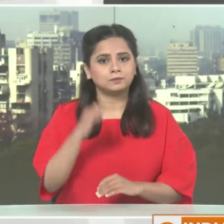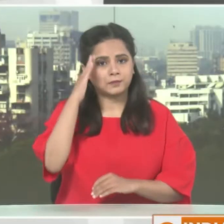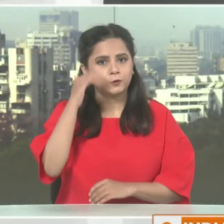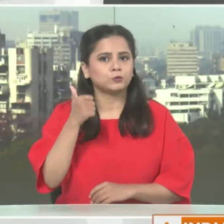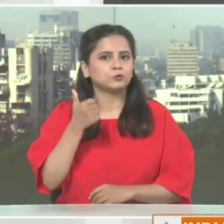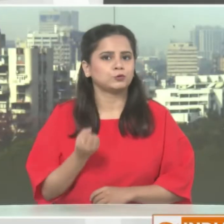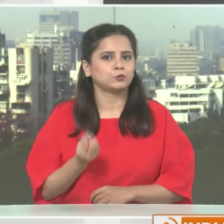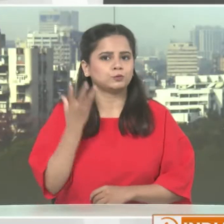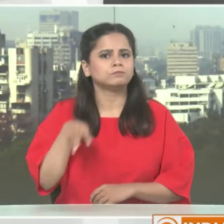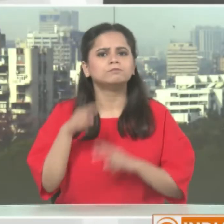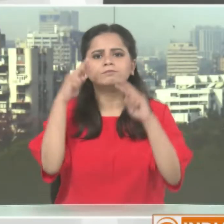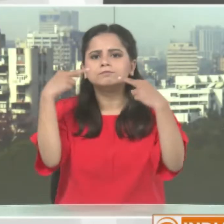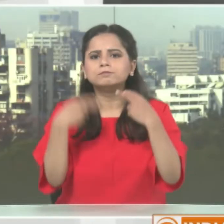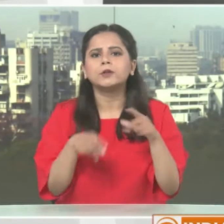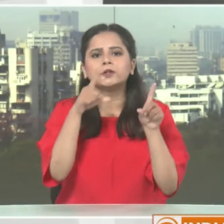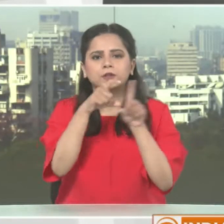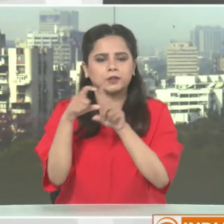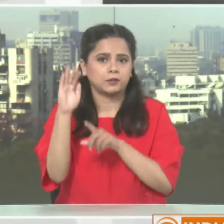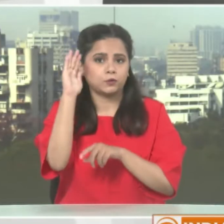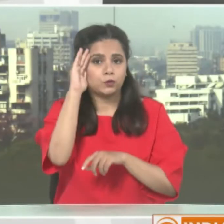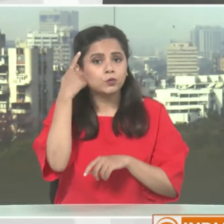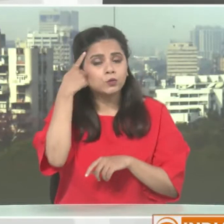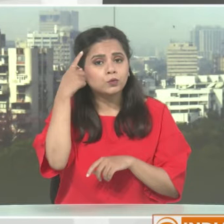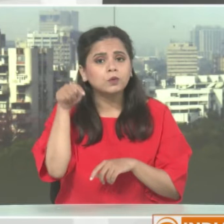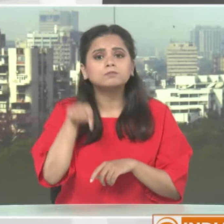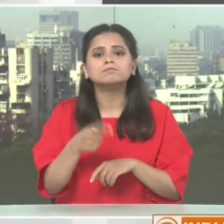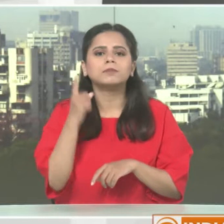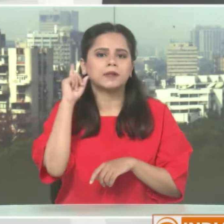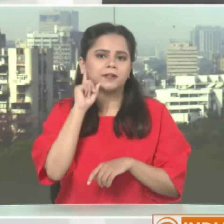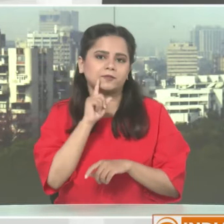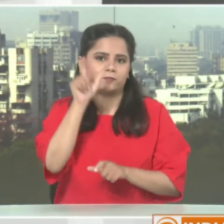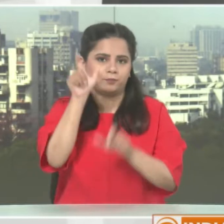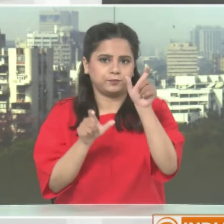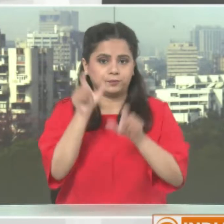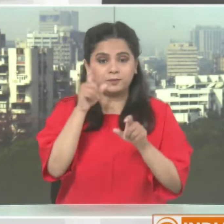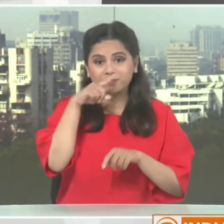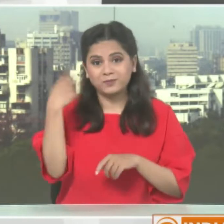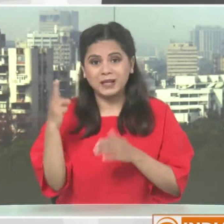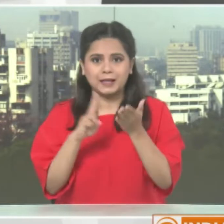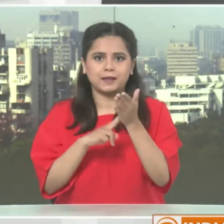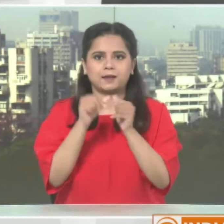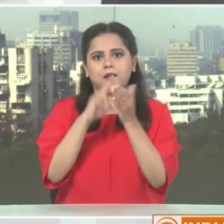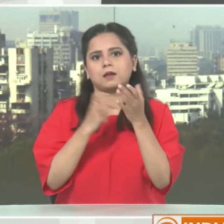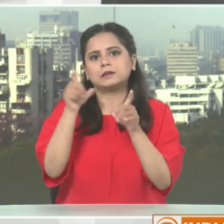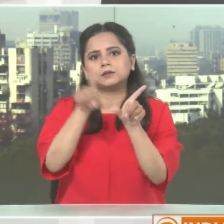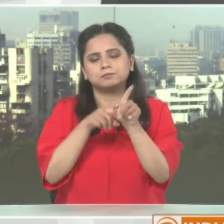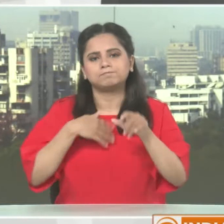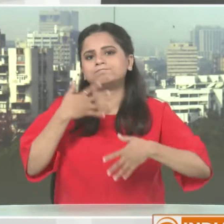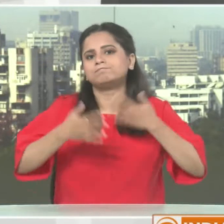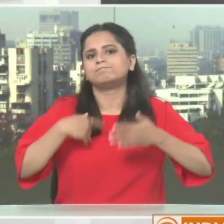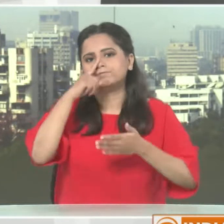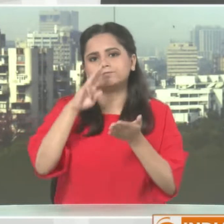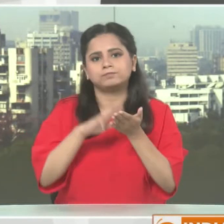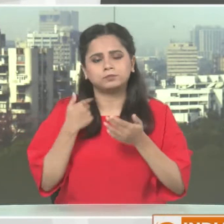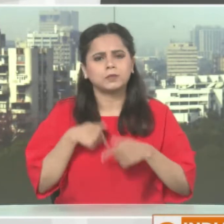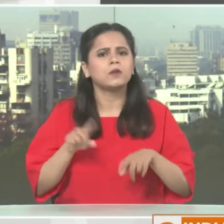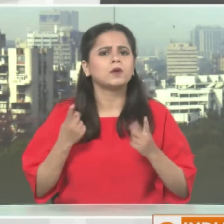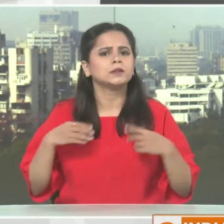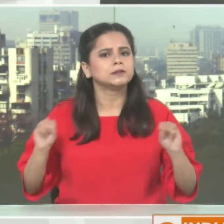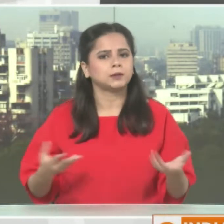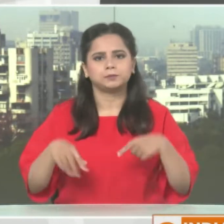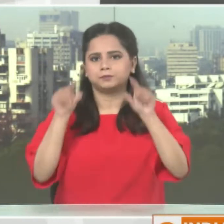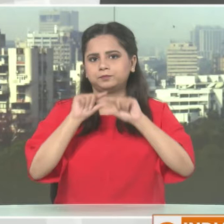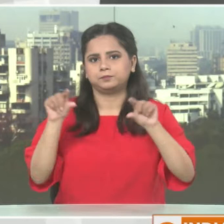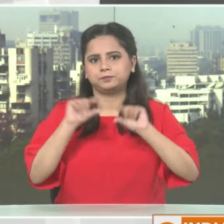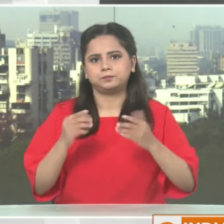Hello and good morning. You're watching Doordarshan News and this is the news for Hearing Impaired. I'm Nancy Kohli and with me is Manisha. Let's begin with the